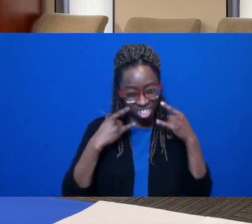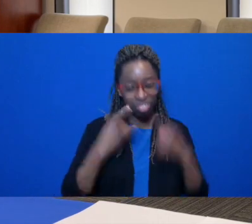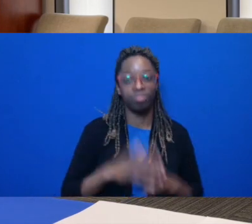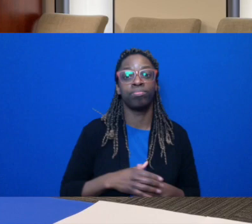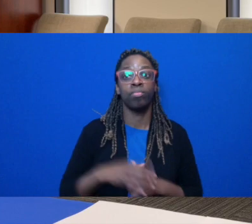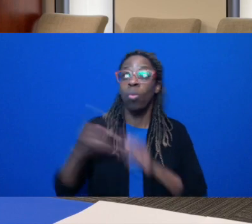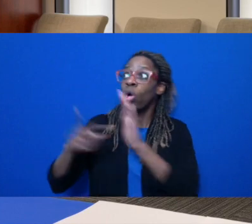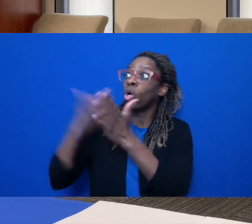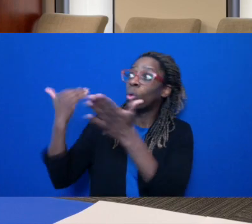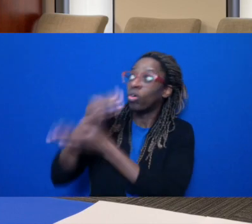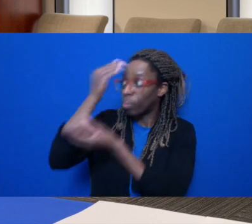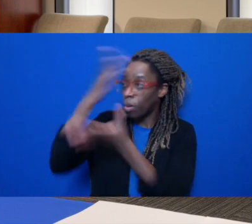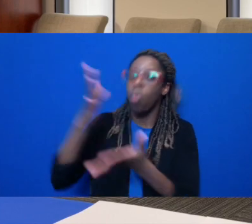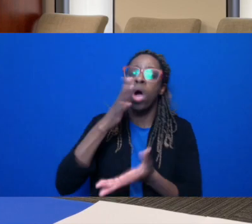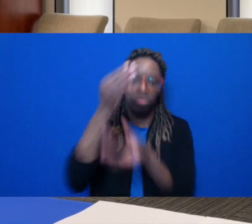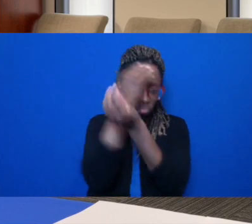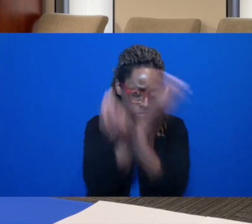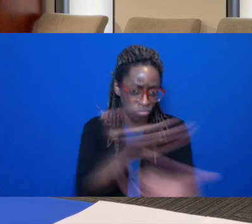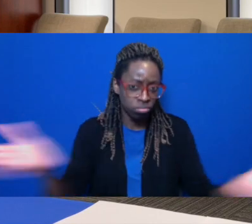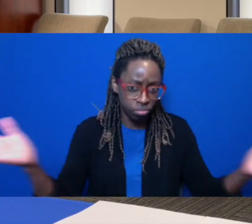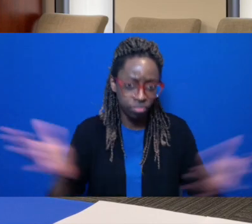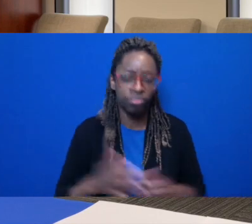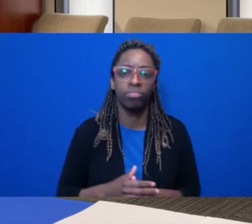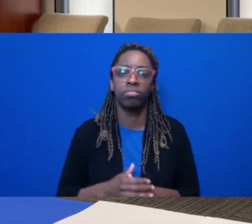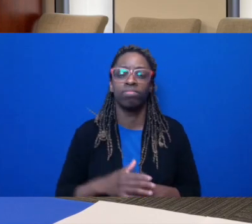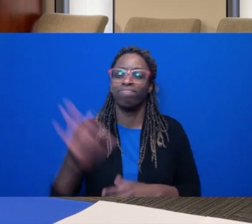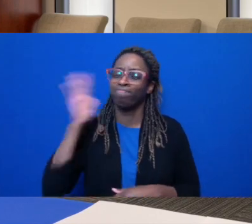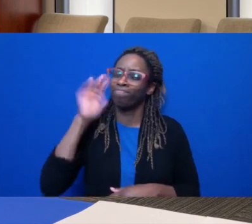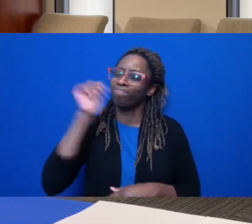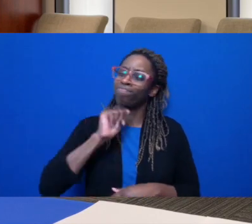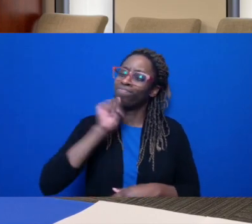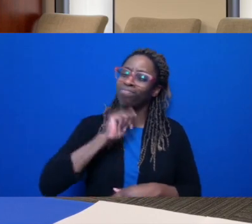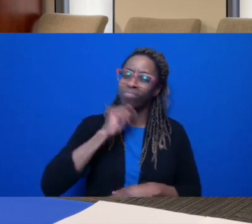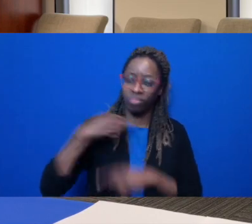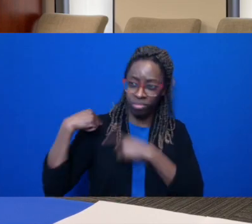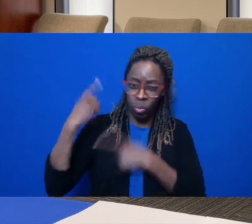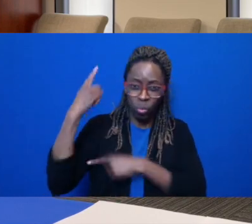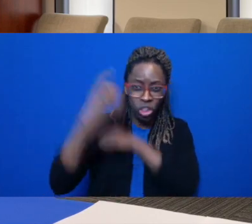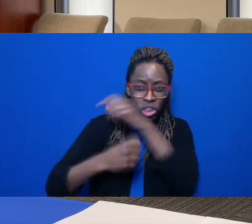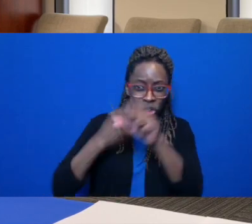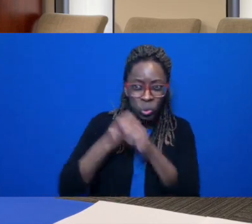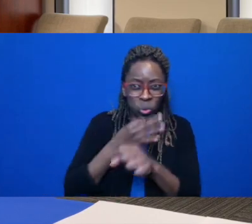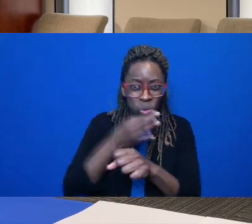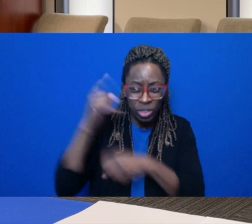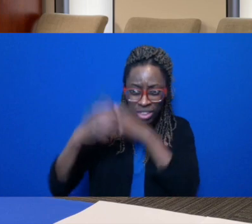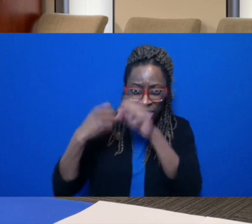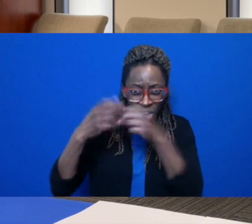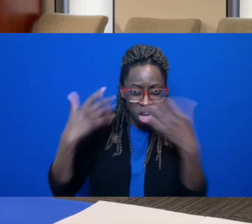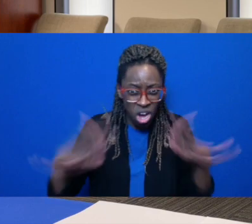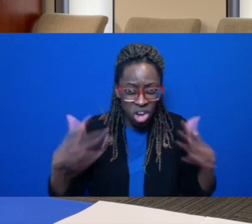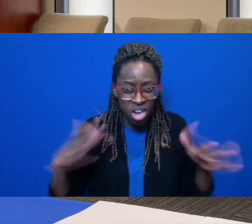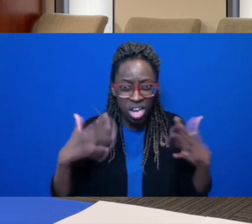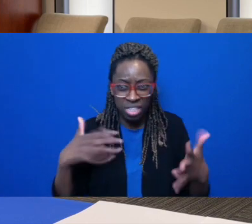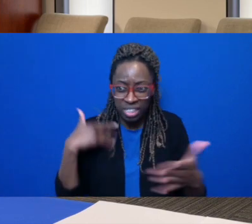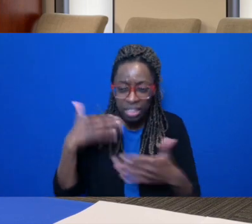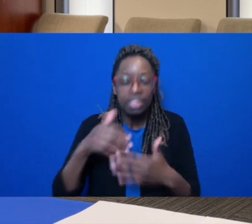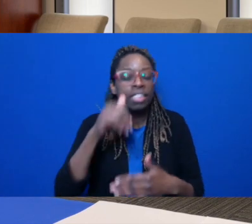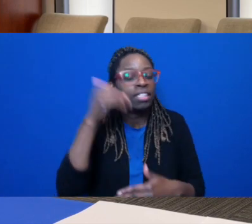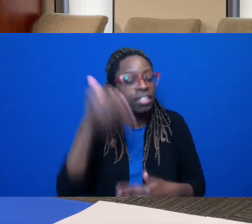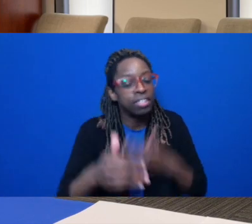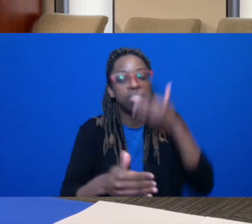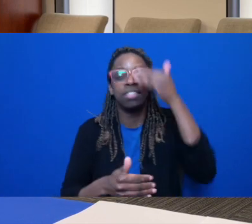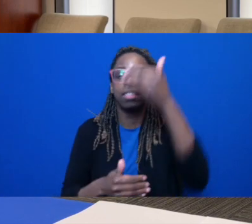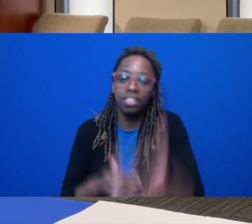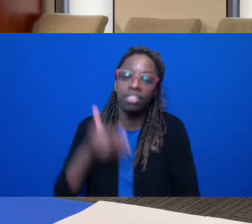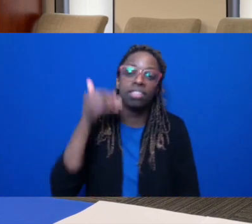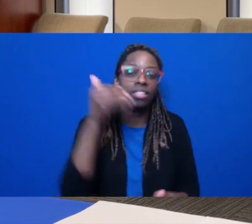patience as we get there. I'm very optimistic that we've been in this terrible second wave. Very optimistic, though, that we